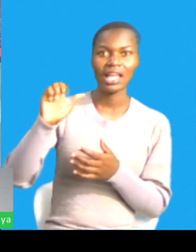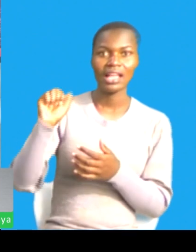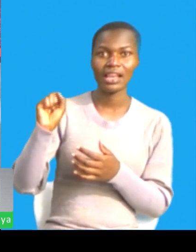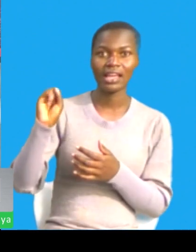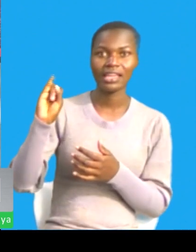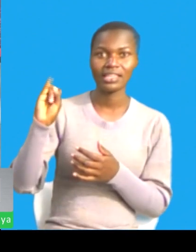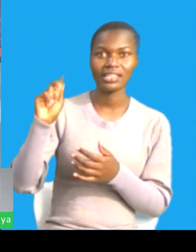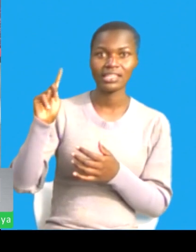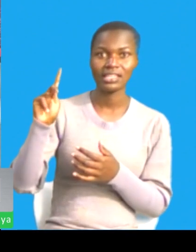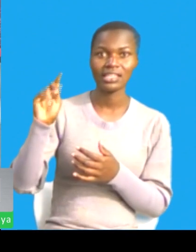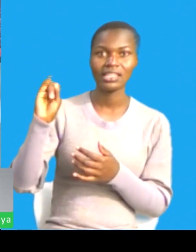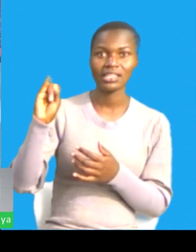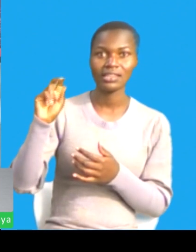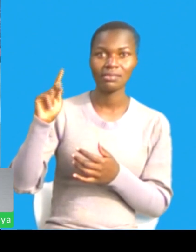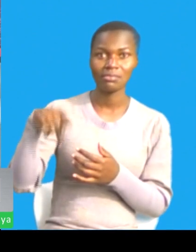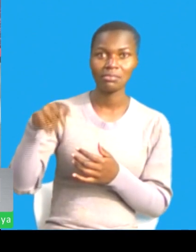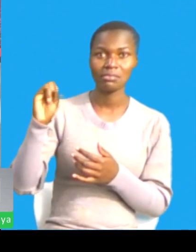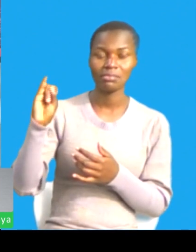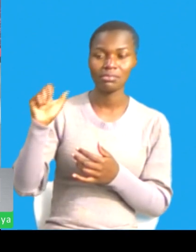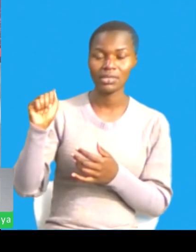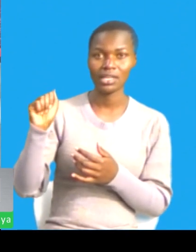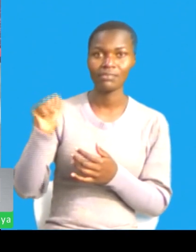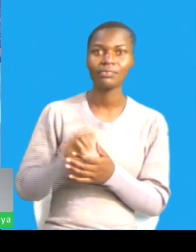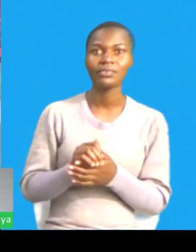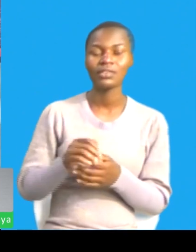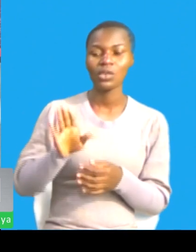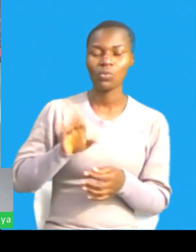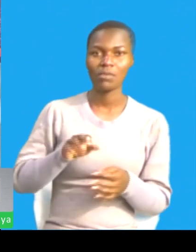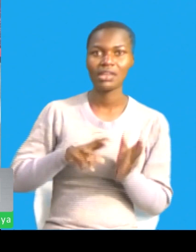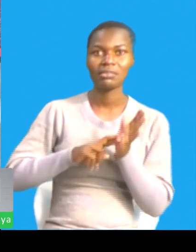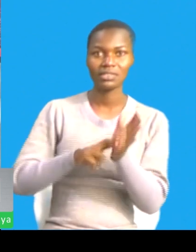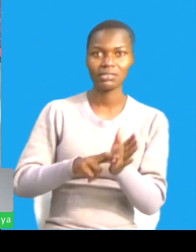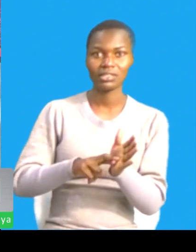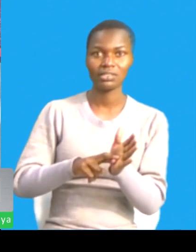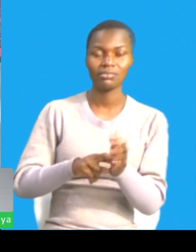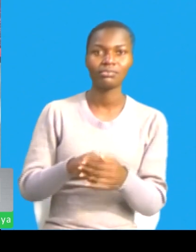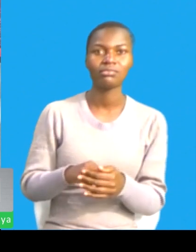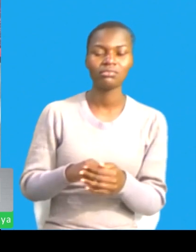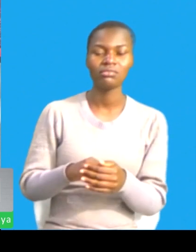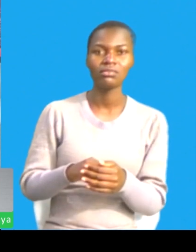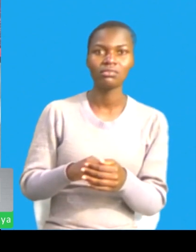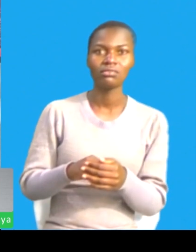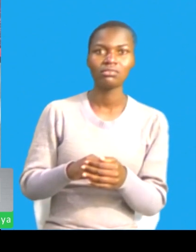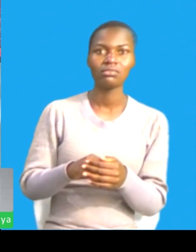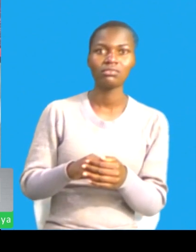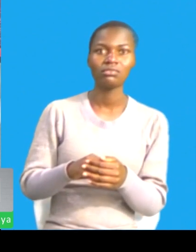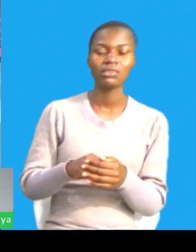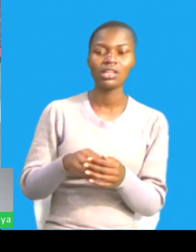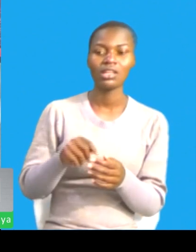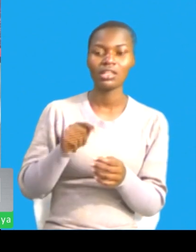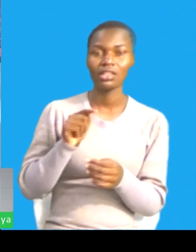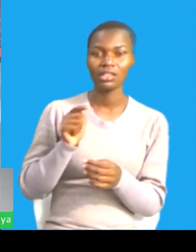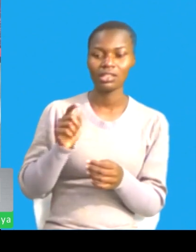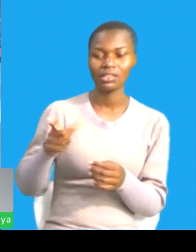Laikipia women representative. Yes. Because of the bill that she's pushing. She's pushing a bill that